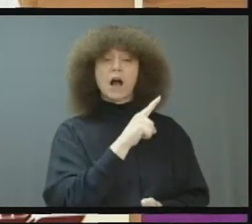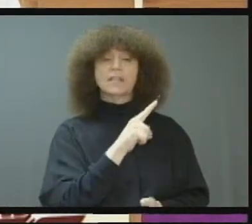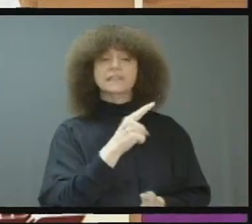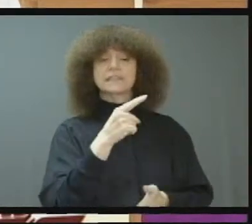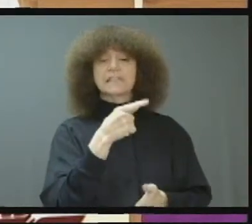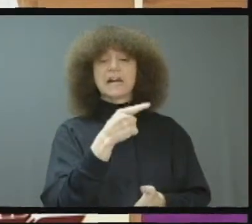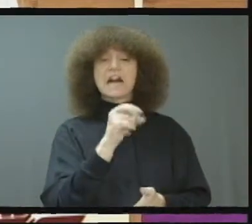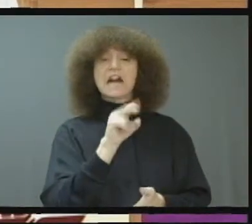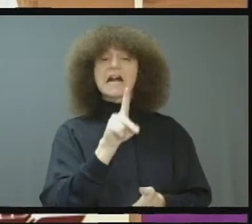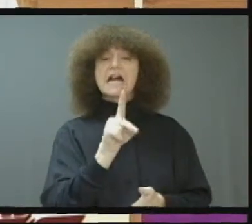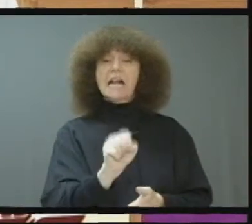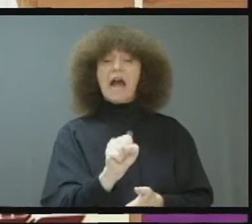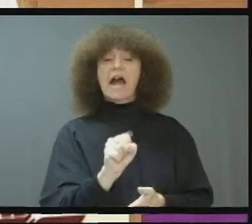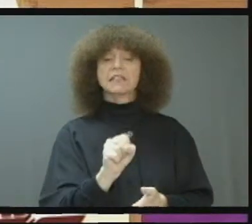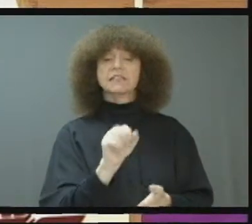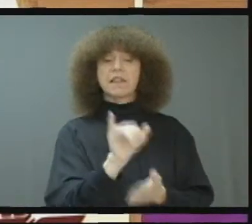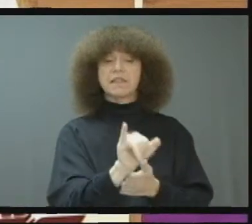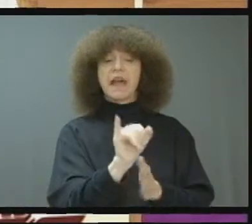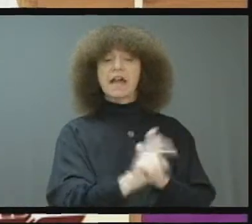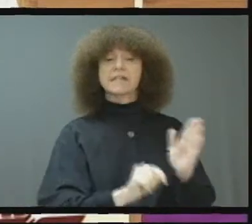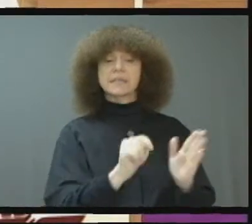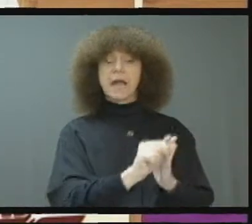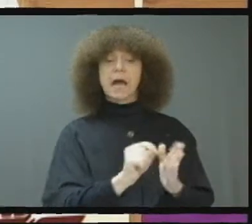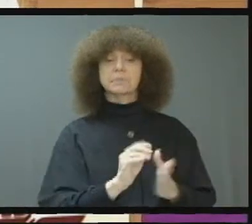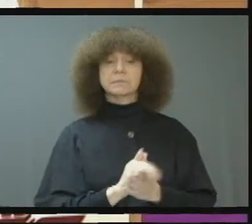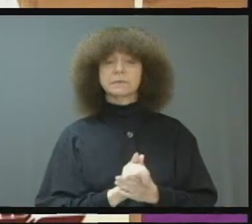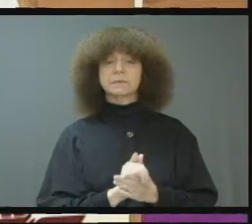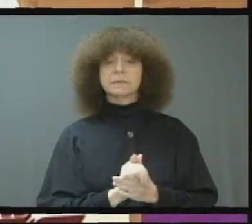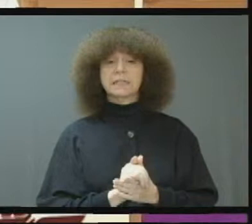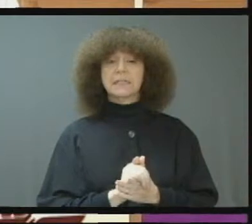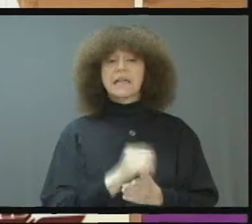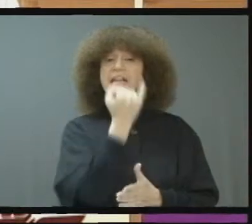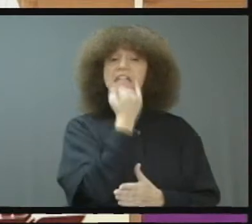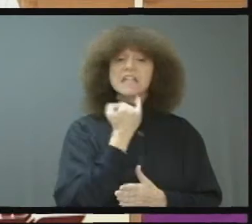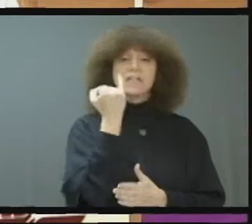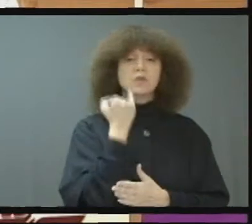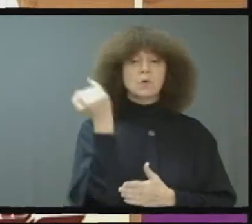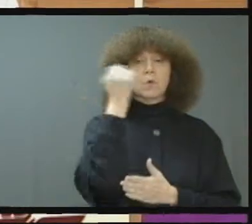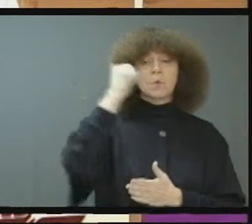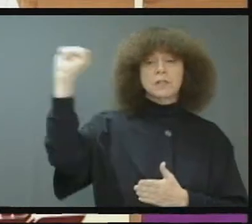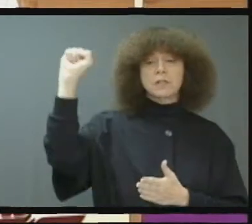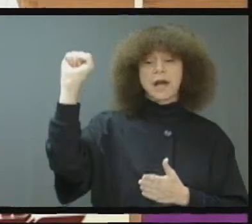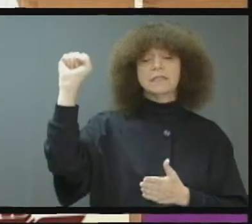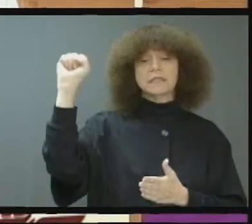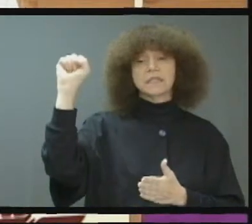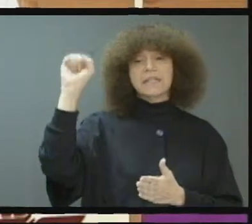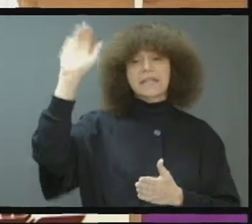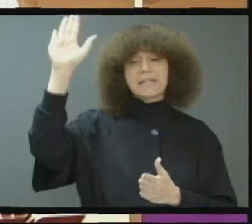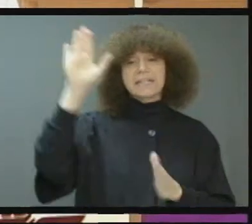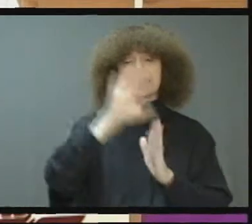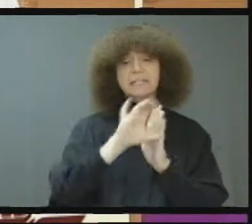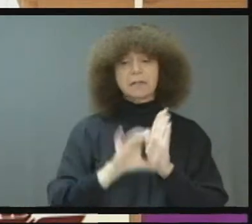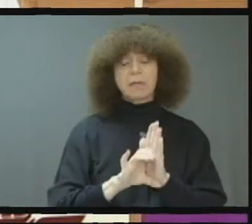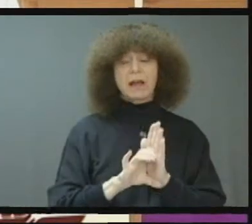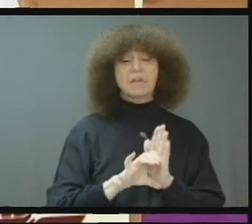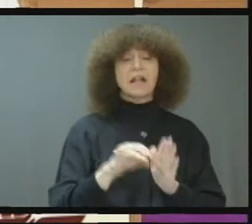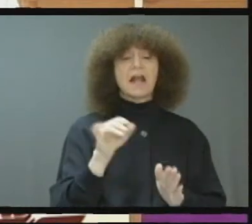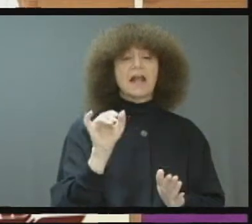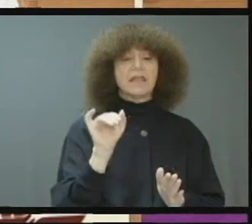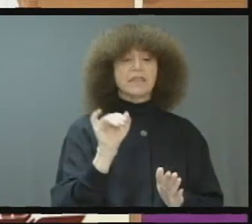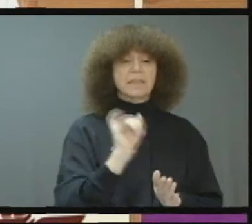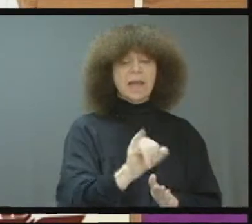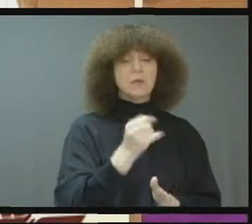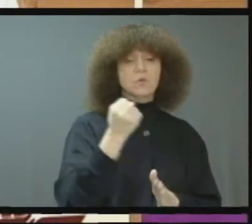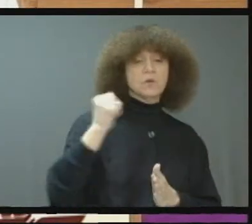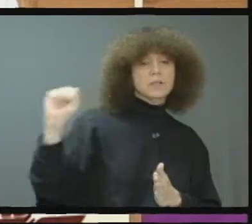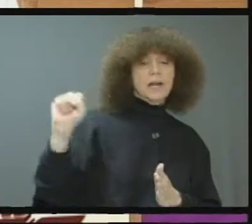Israelites detested God's commandments, and they rejected Isaiah's call for repentance until the day when